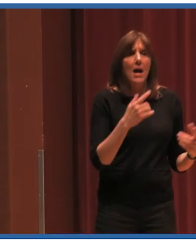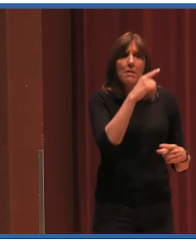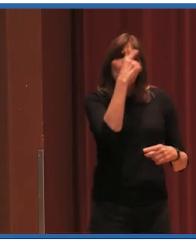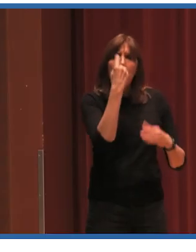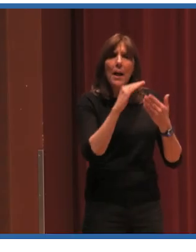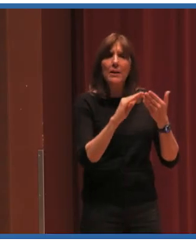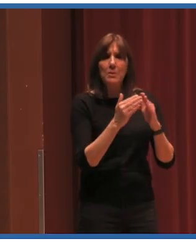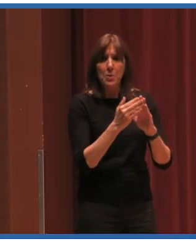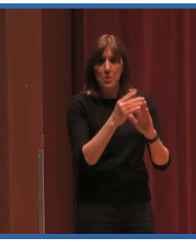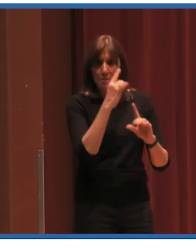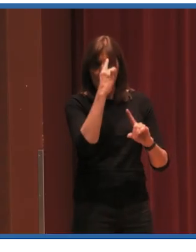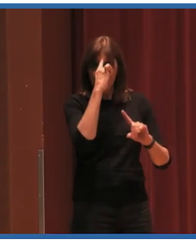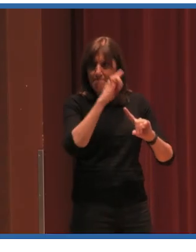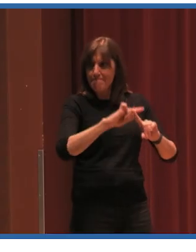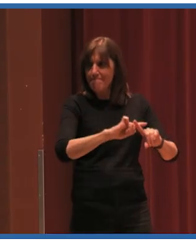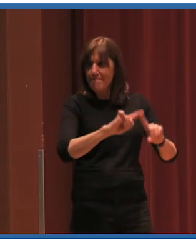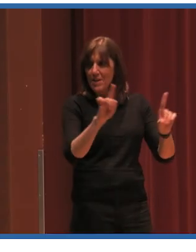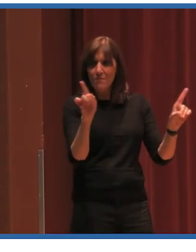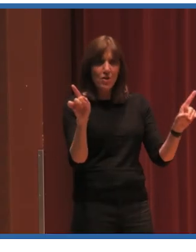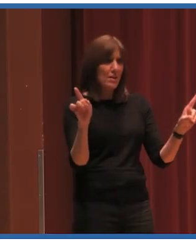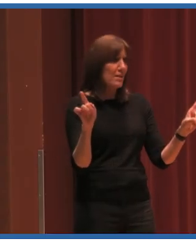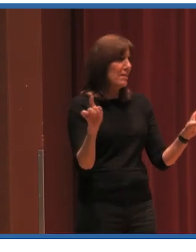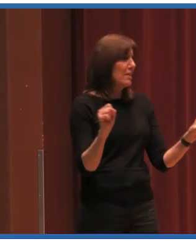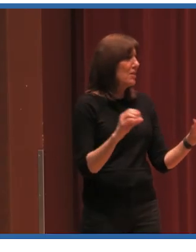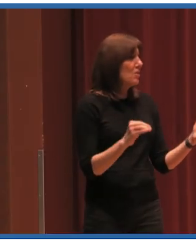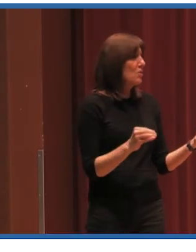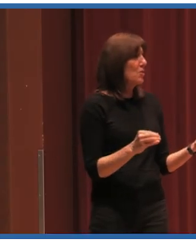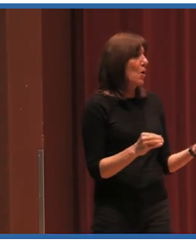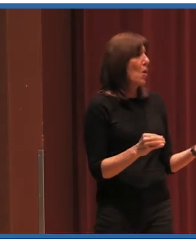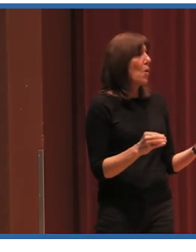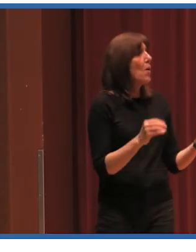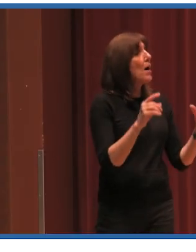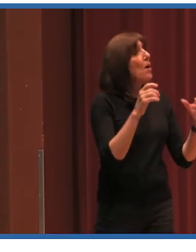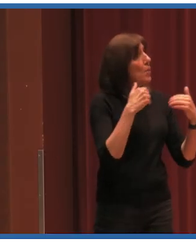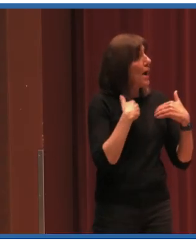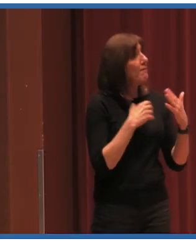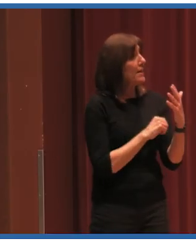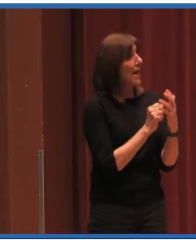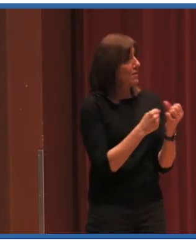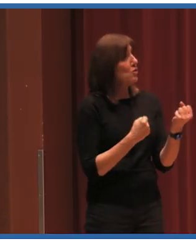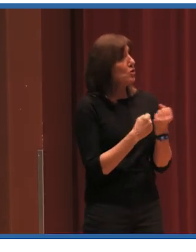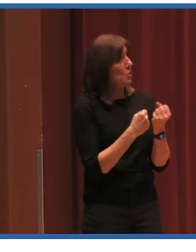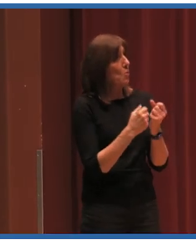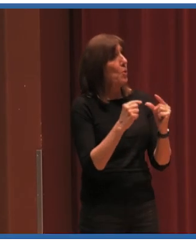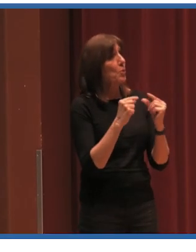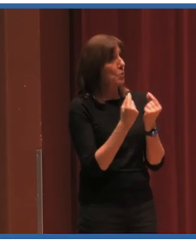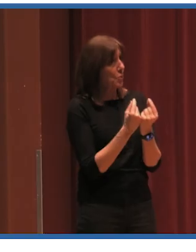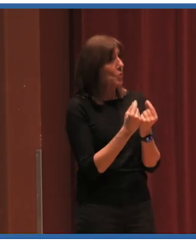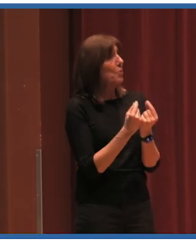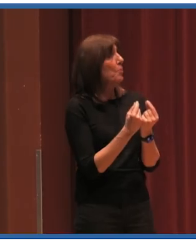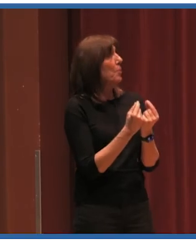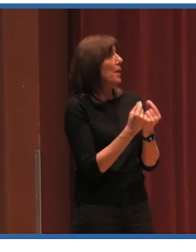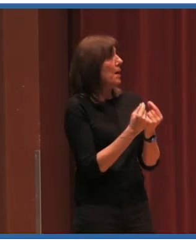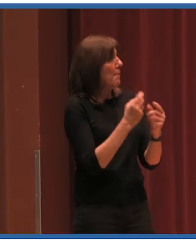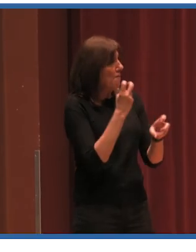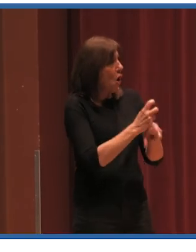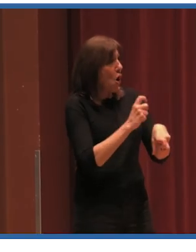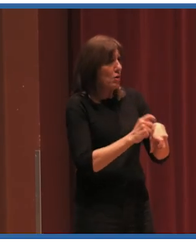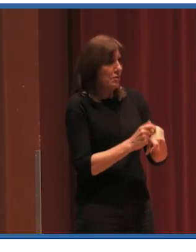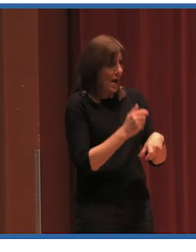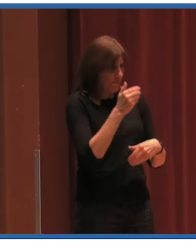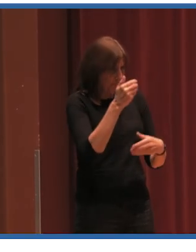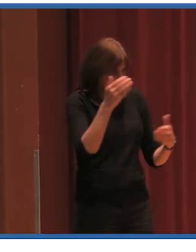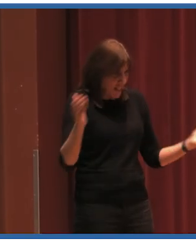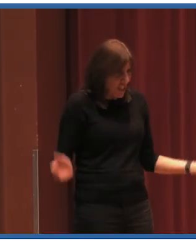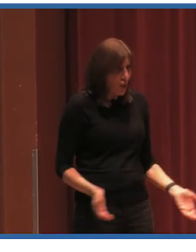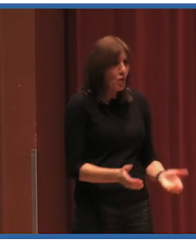we find in our cancer support group, we have a hard time getting women to come because